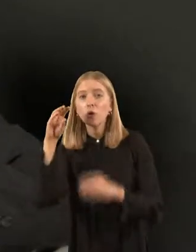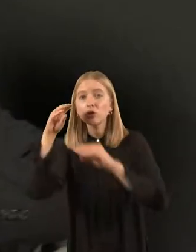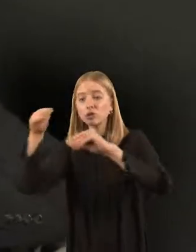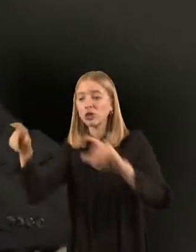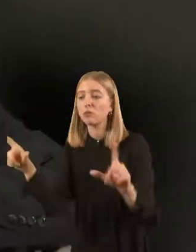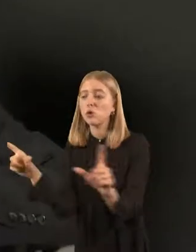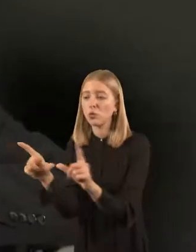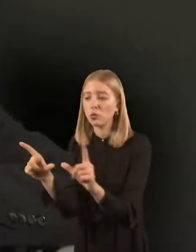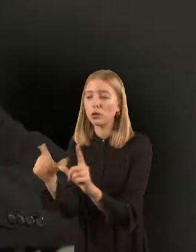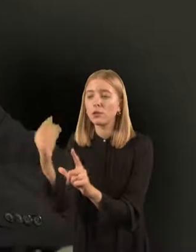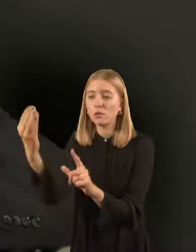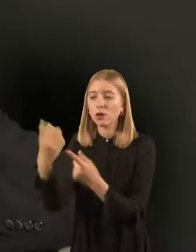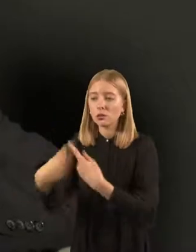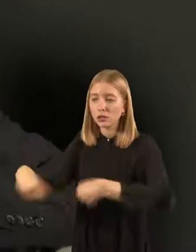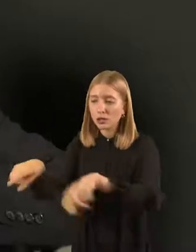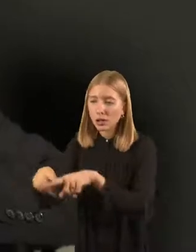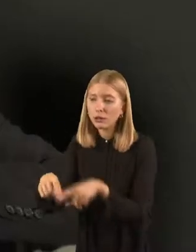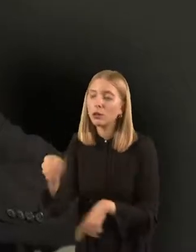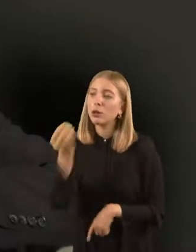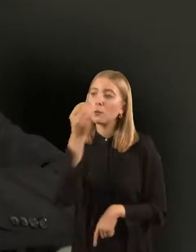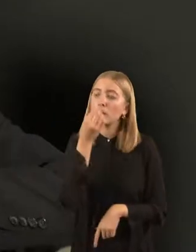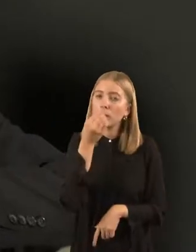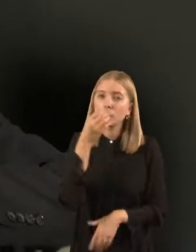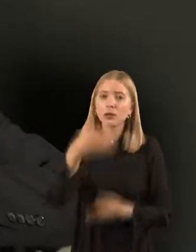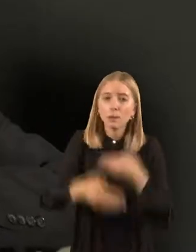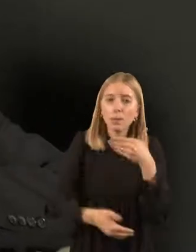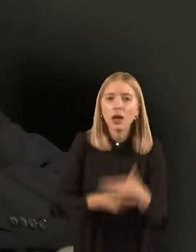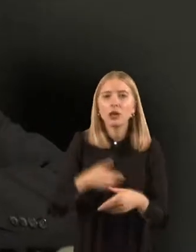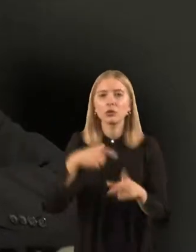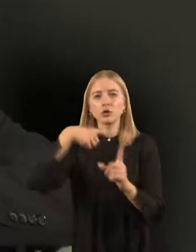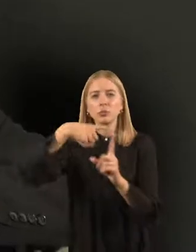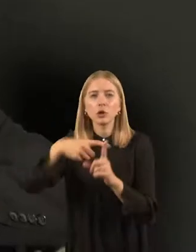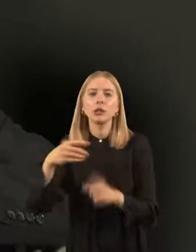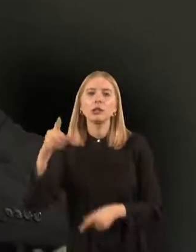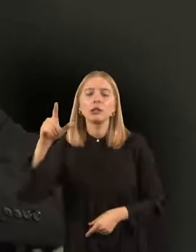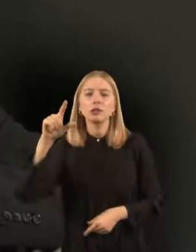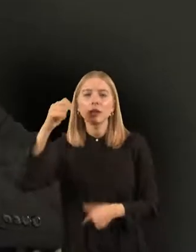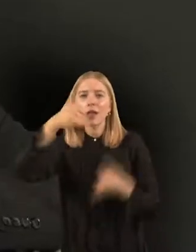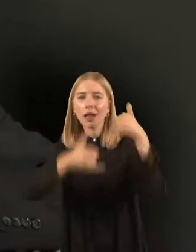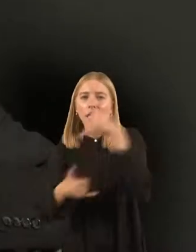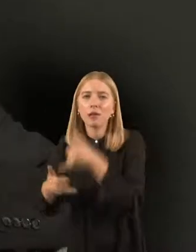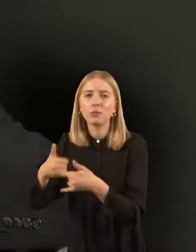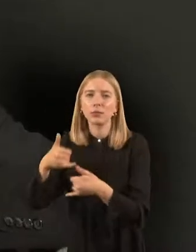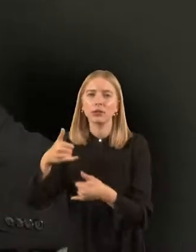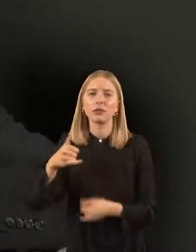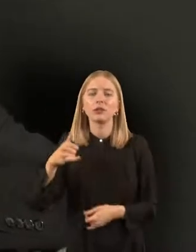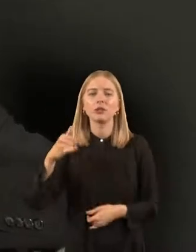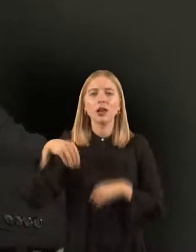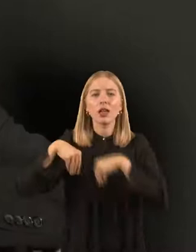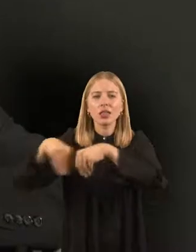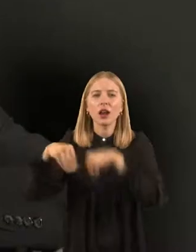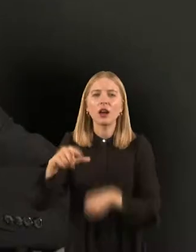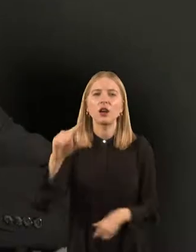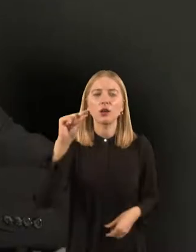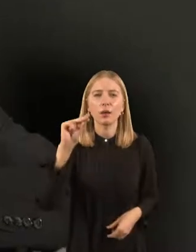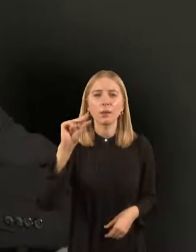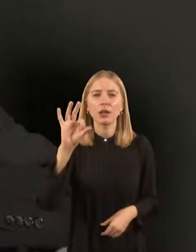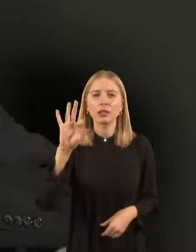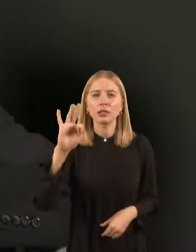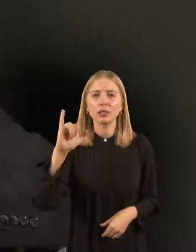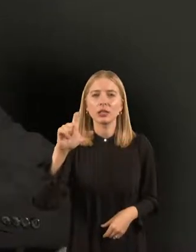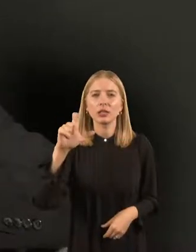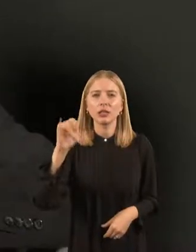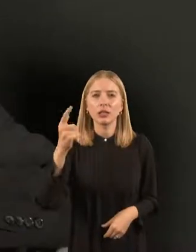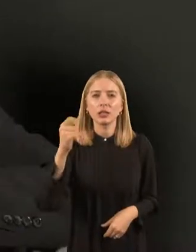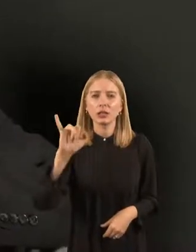that didn't remain in the field that you apply, but they move to other ecosystems,